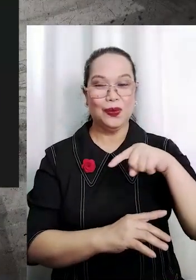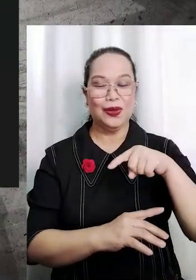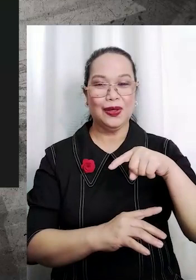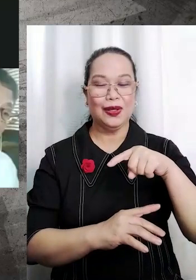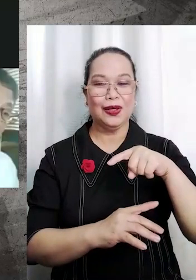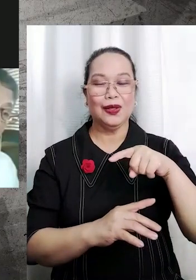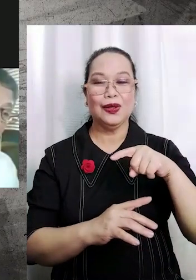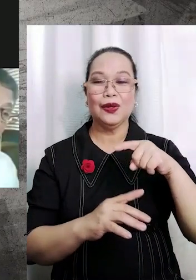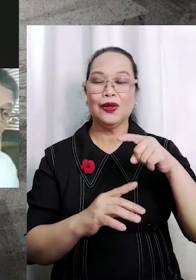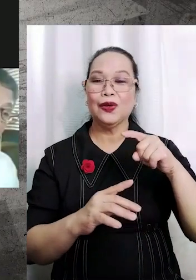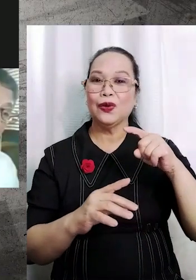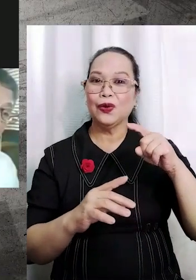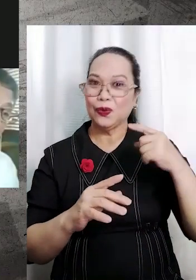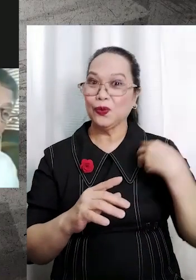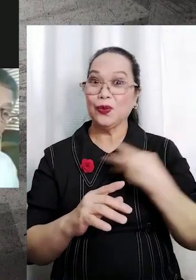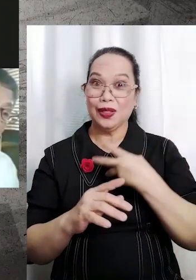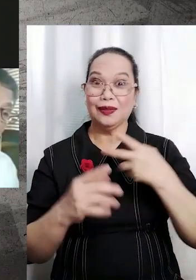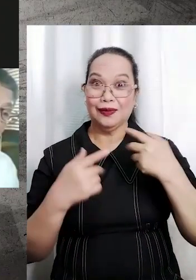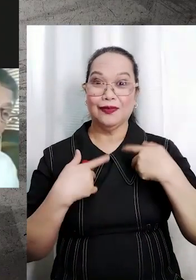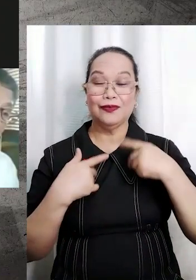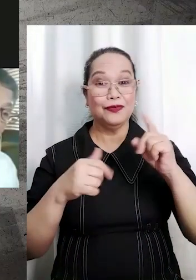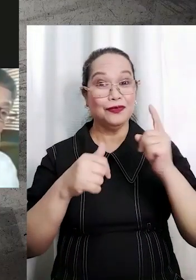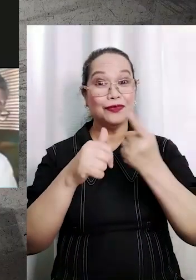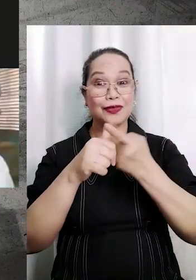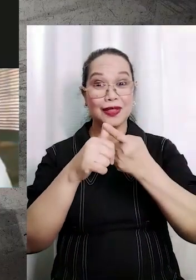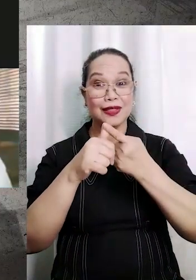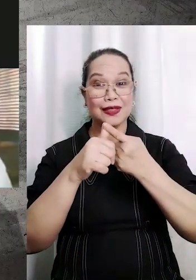Tayo po ay dumako sa unang